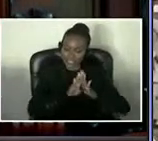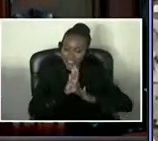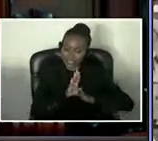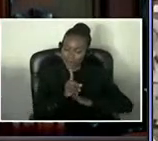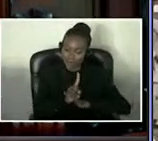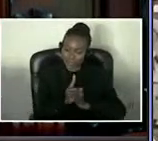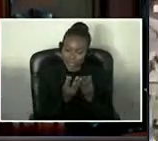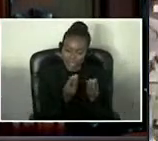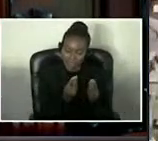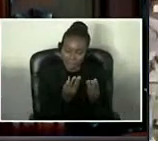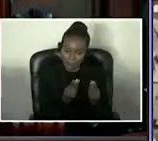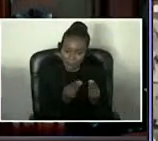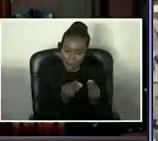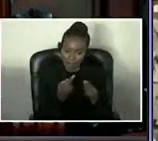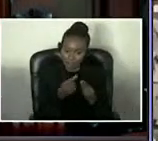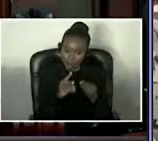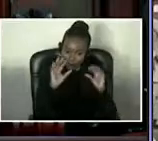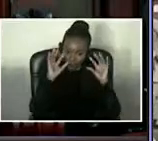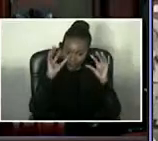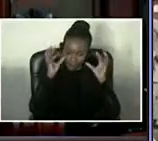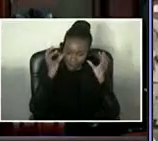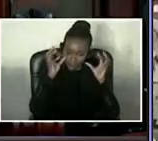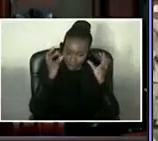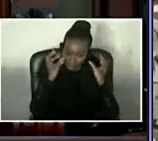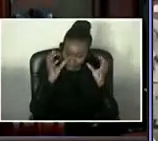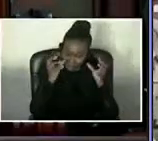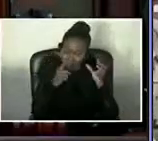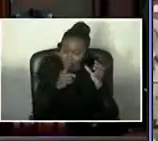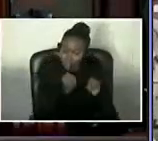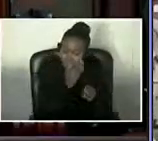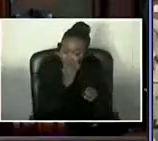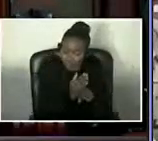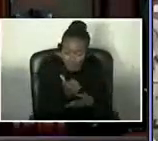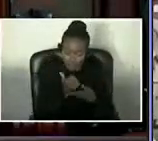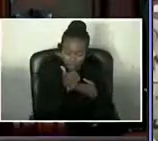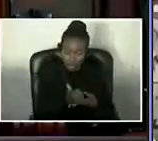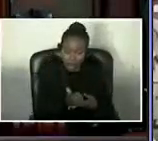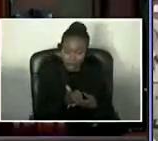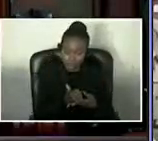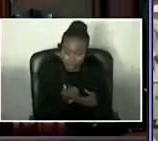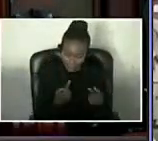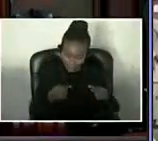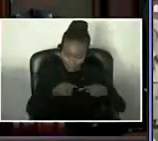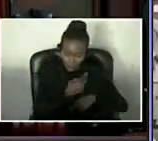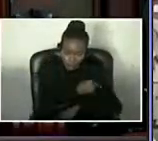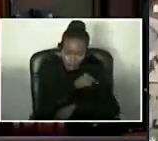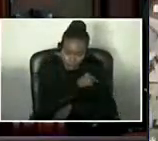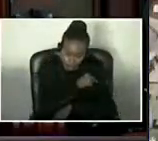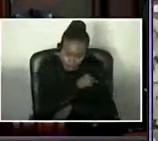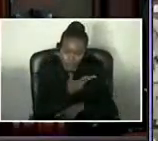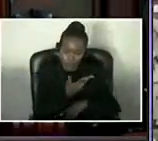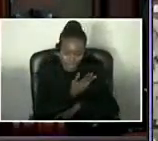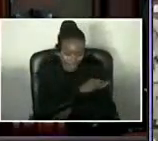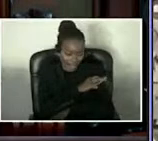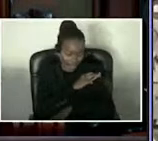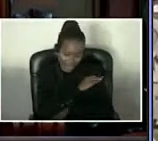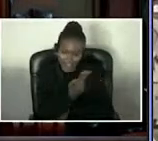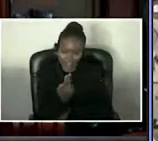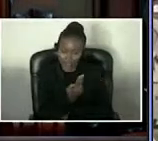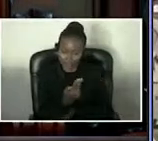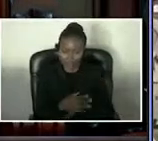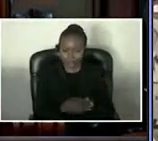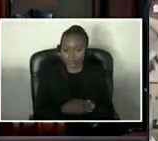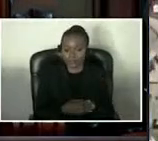ambulances to help in our hospitals and clinic ambulances are